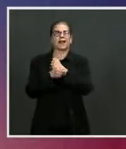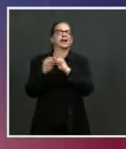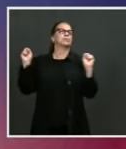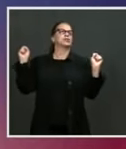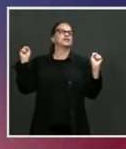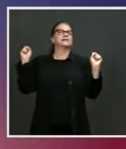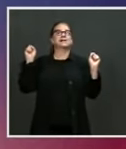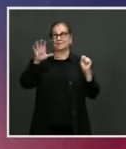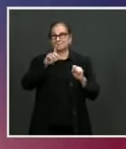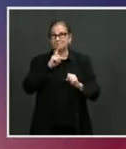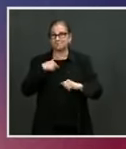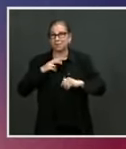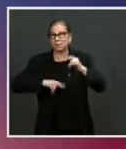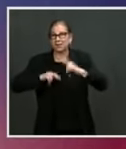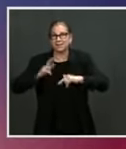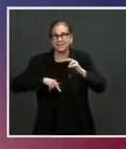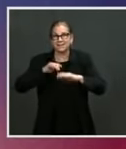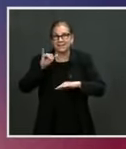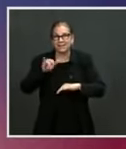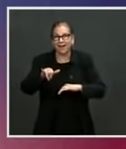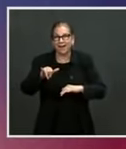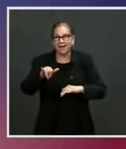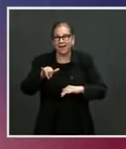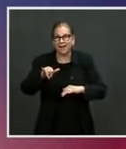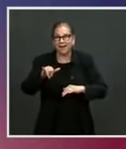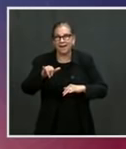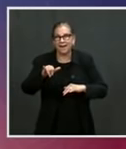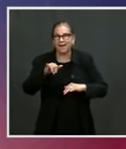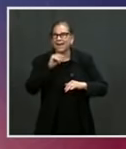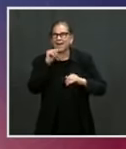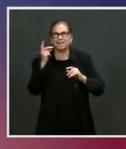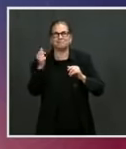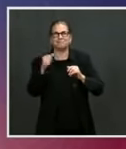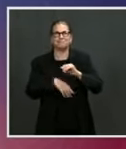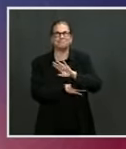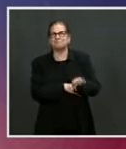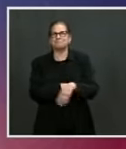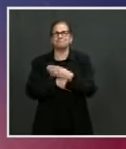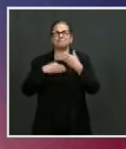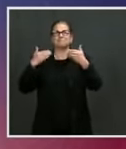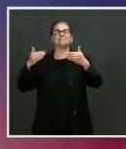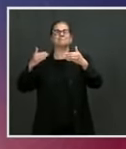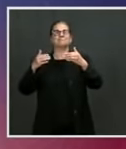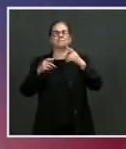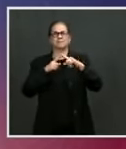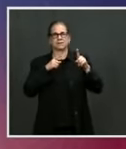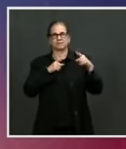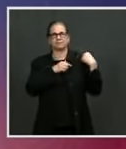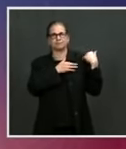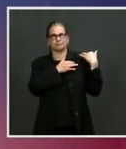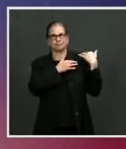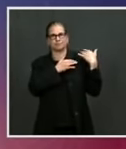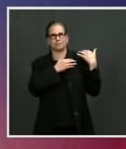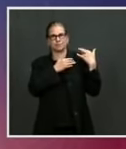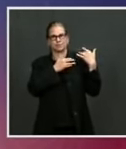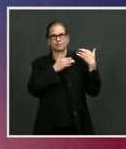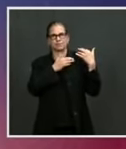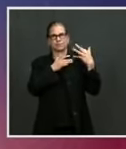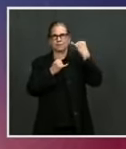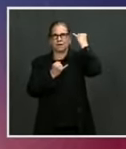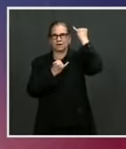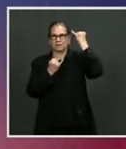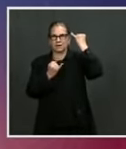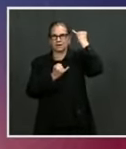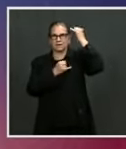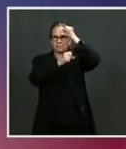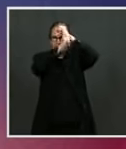but every generation has opened the door a little wider, and every generation has opened it wider and wider to